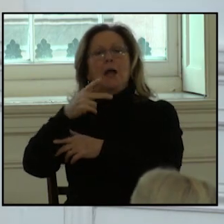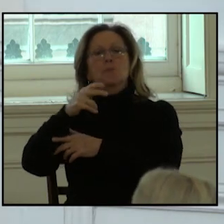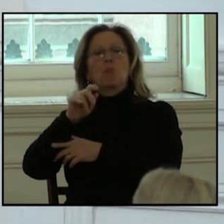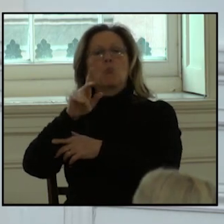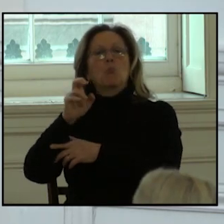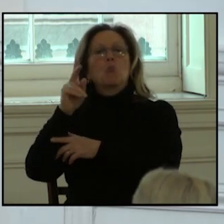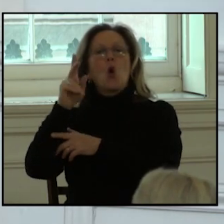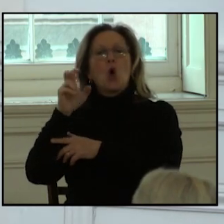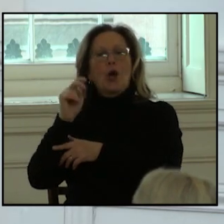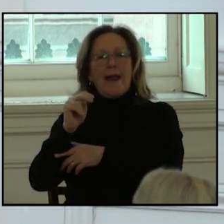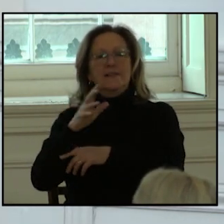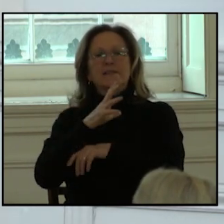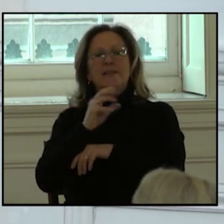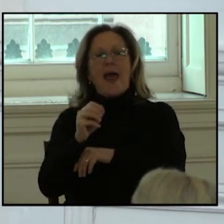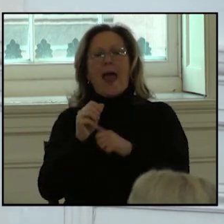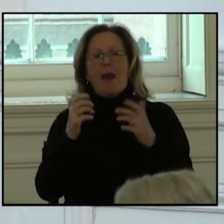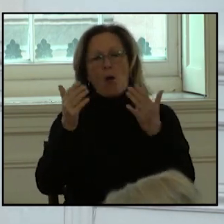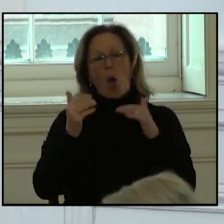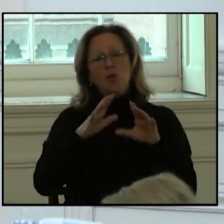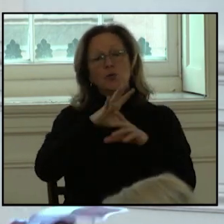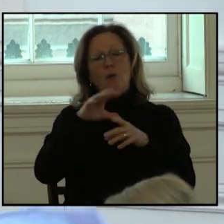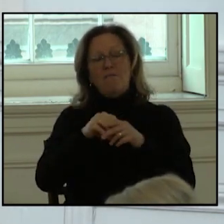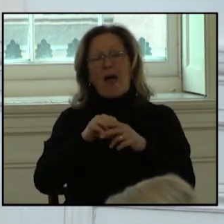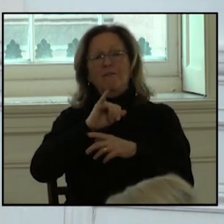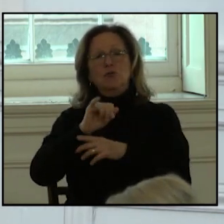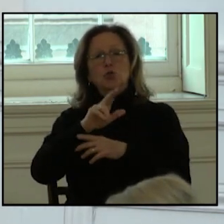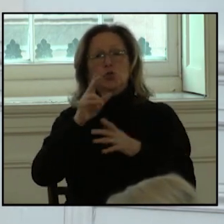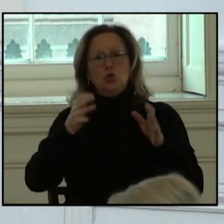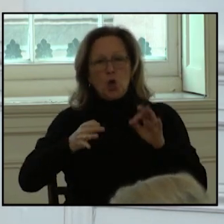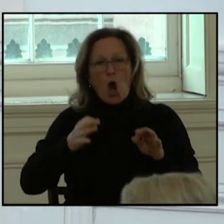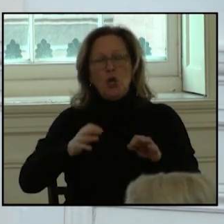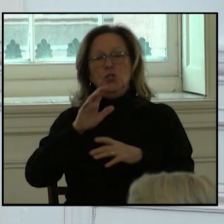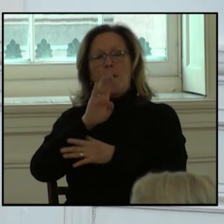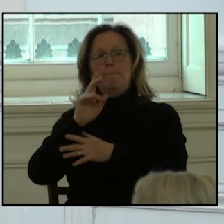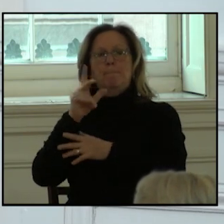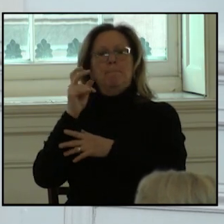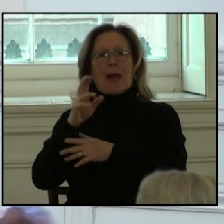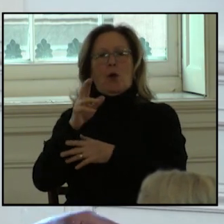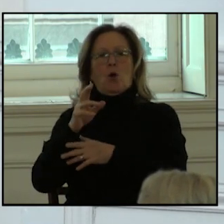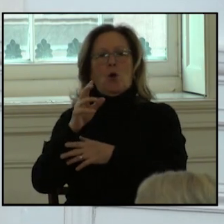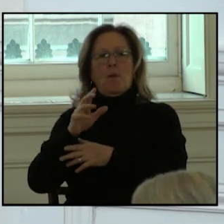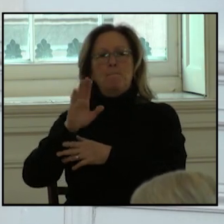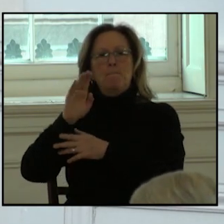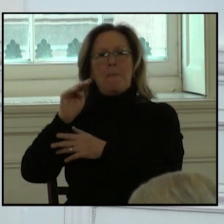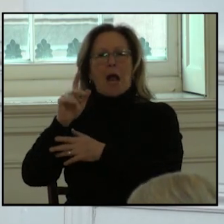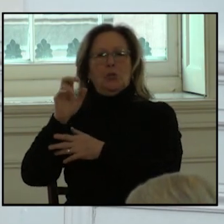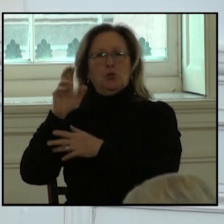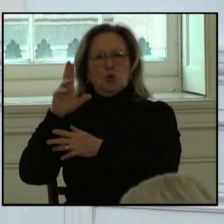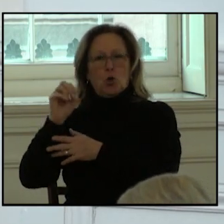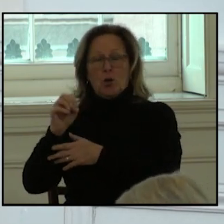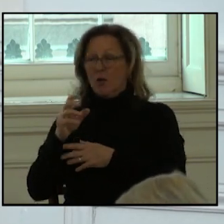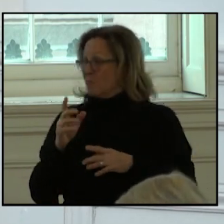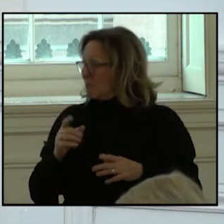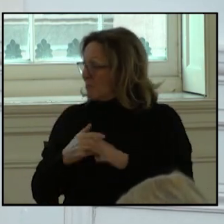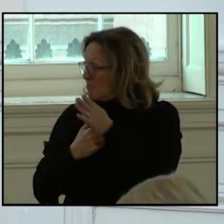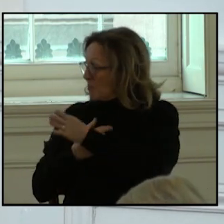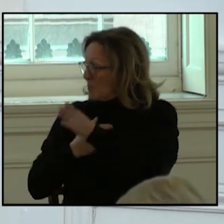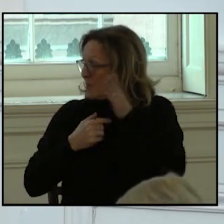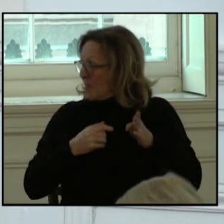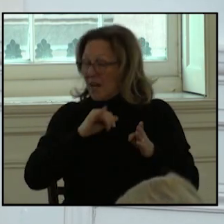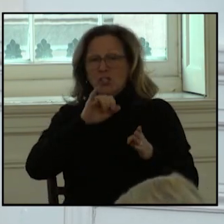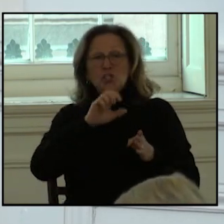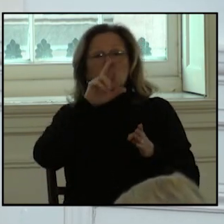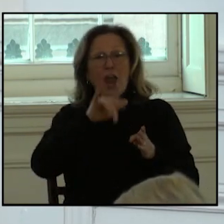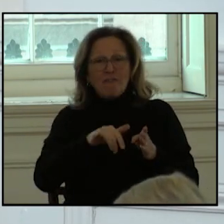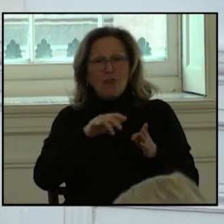and namesake of Judge Constance Baker Motley. Then we have Mr. Jeffrey Fletcher to my immediate left. He is the owner